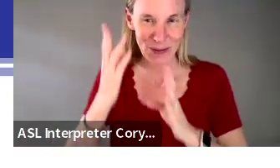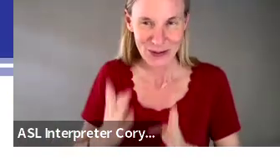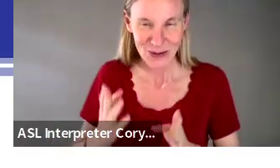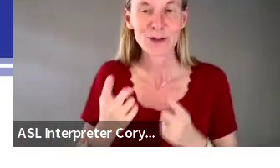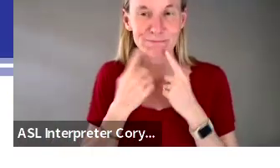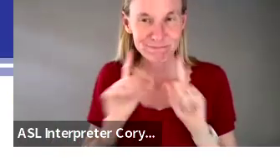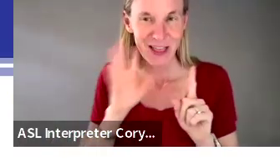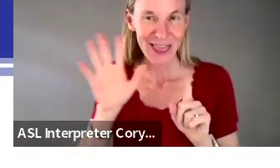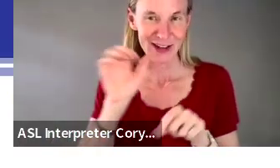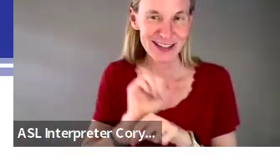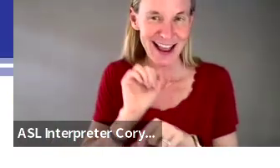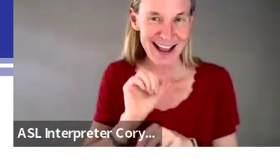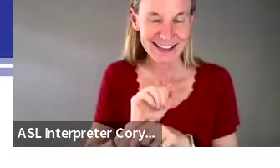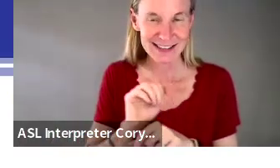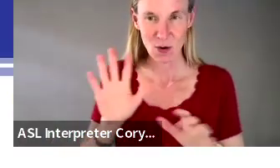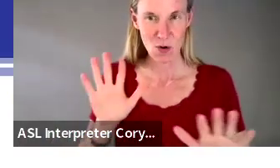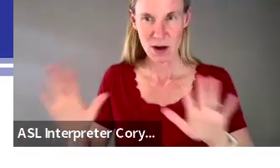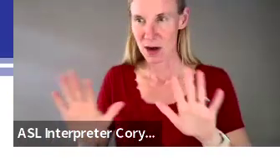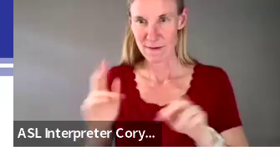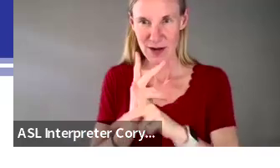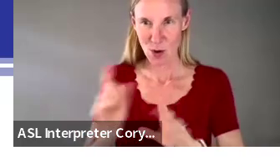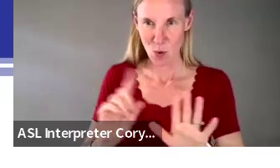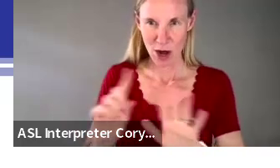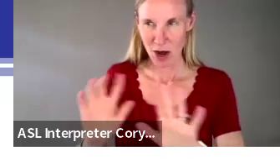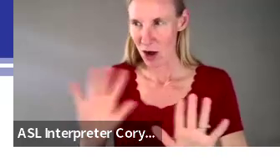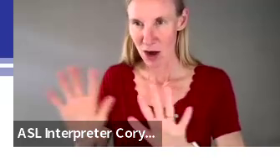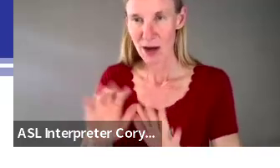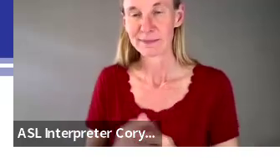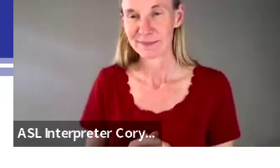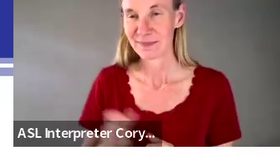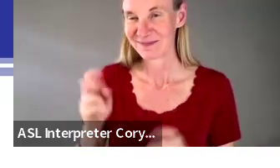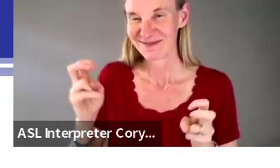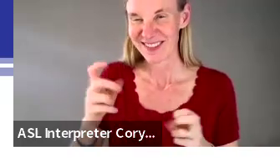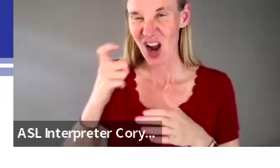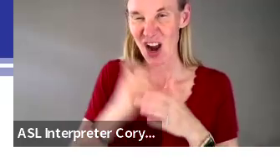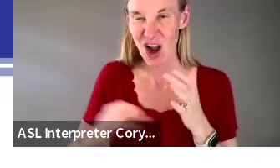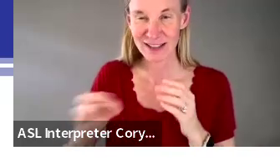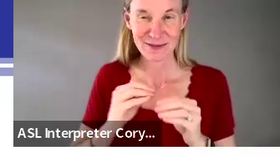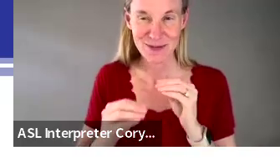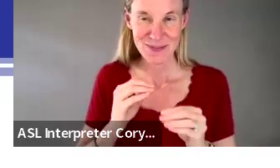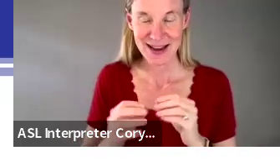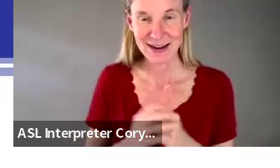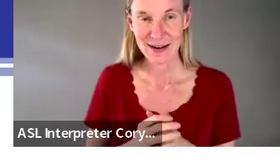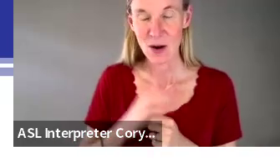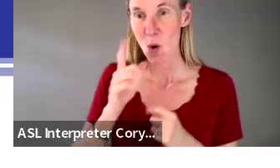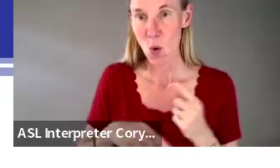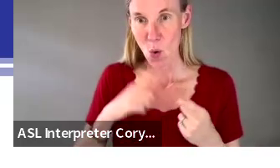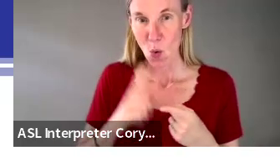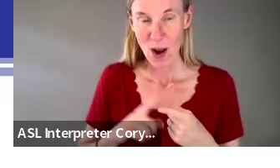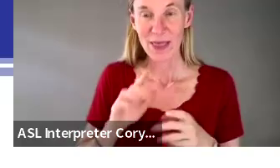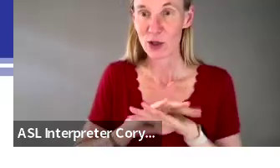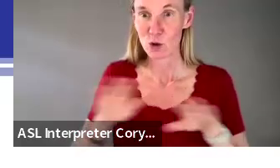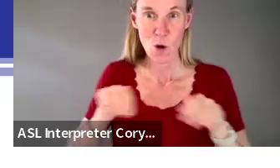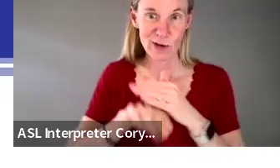their task or reorient themselves. And the cost of repair, when there is inaccessibility, the